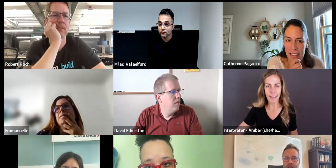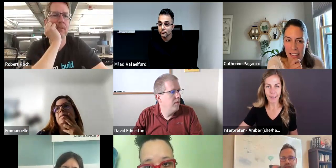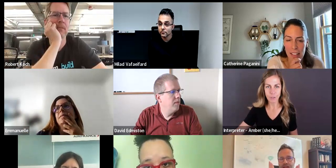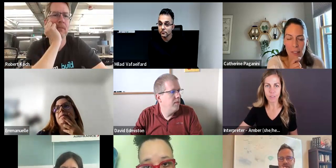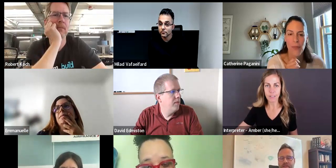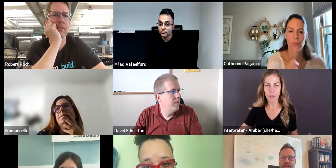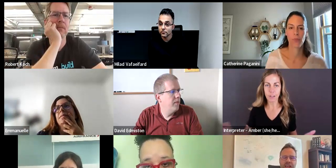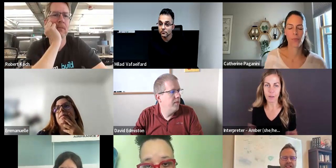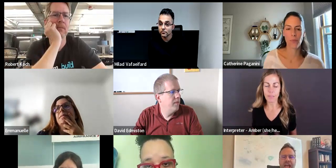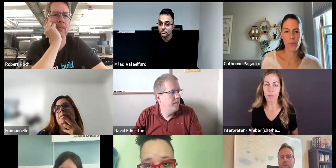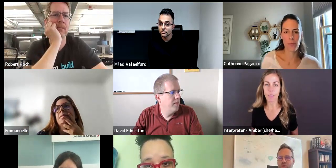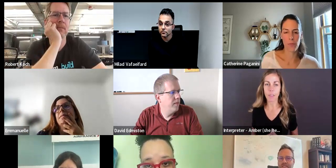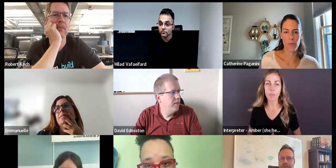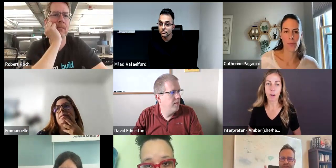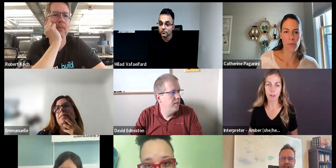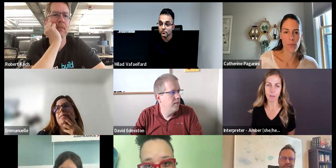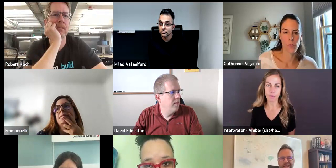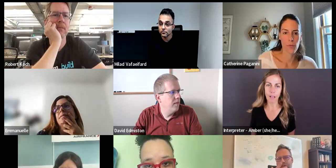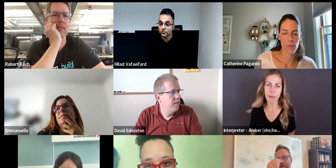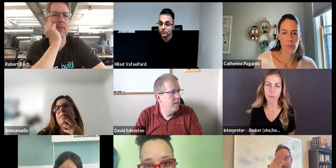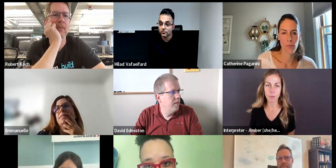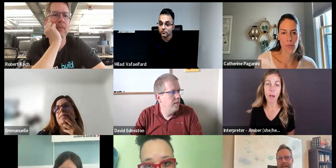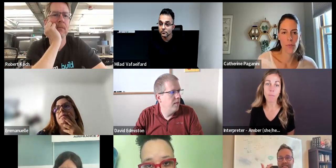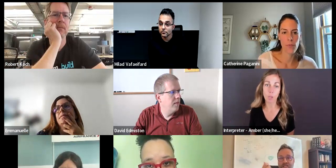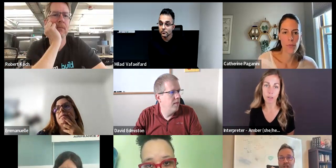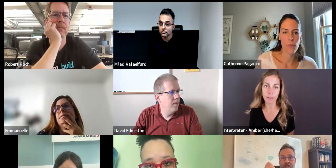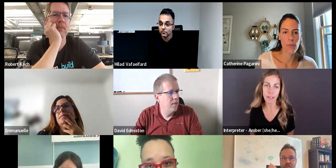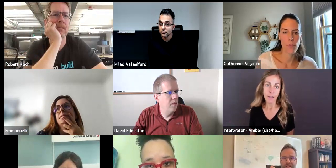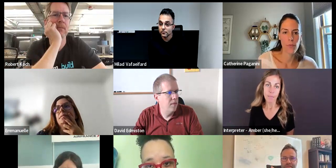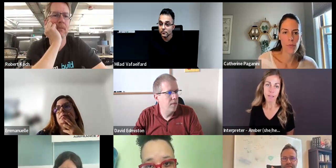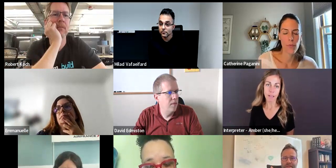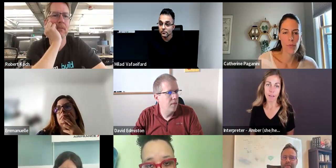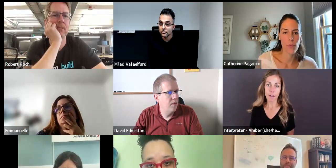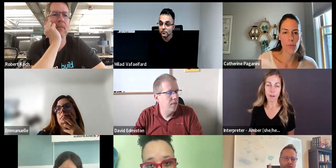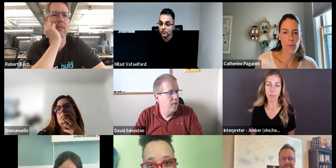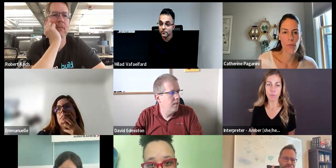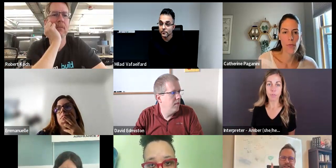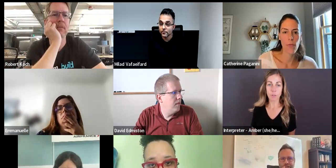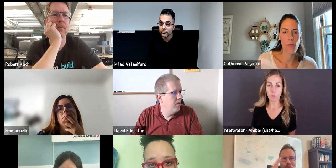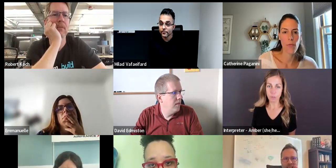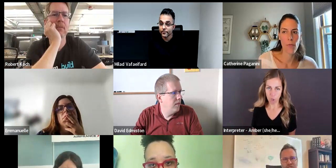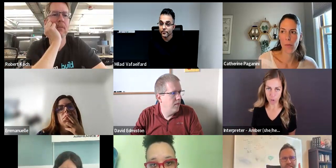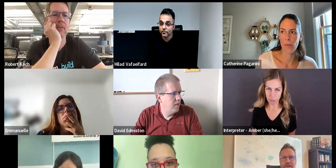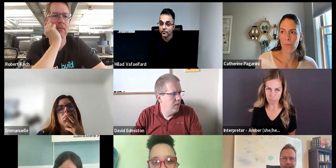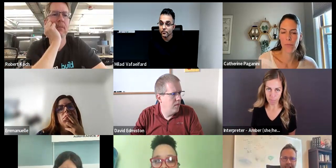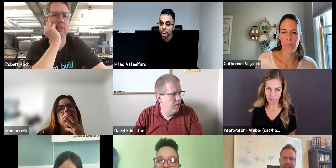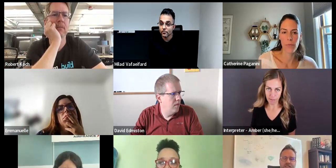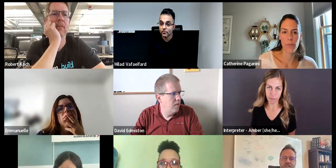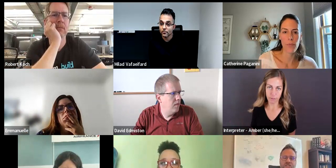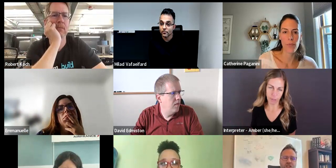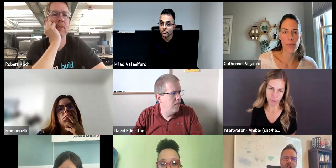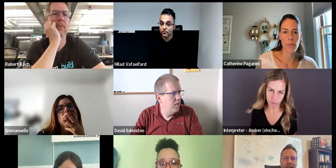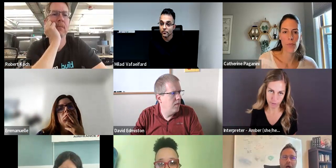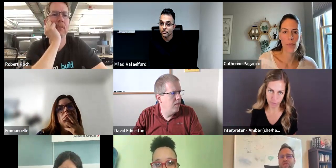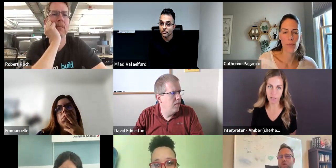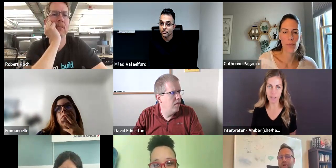Catherine actually talked about that with the KubeCon conference. So I'm curious because I know that there's a scholarship, but